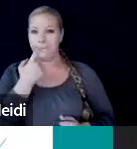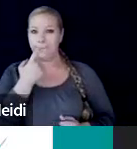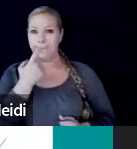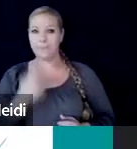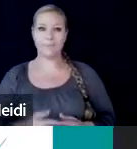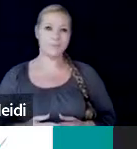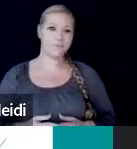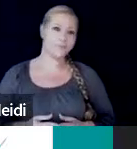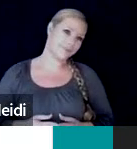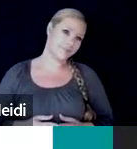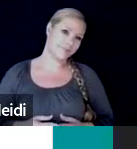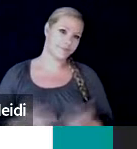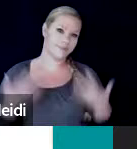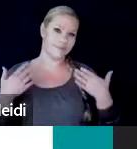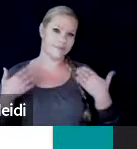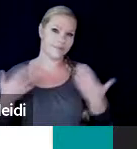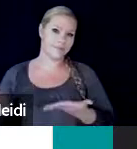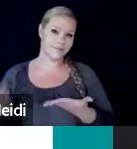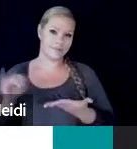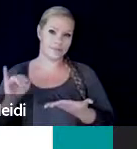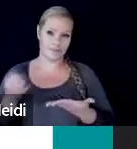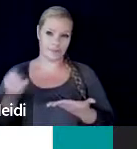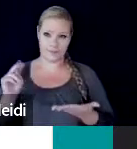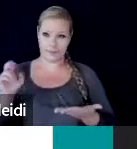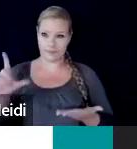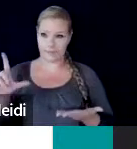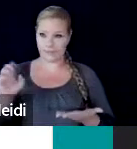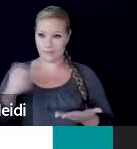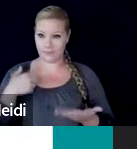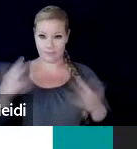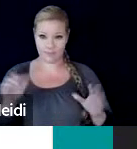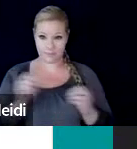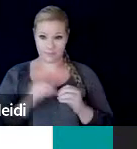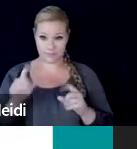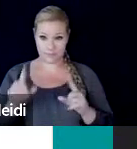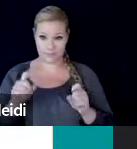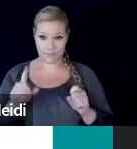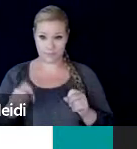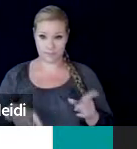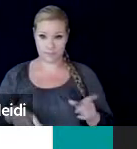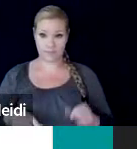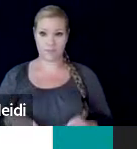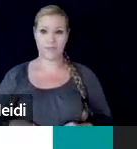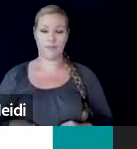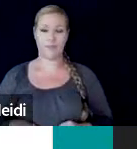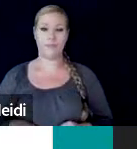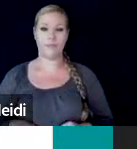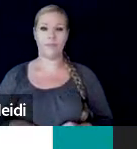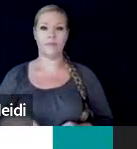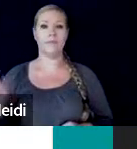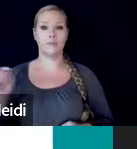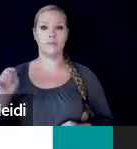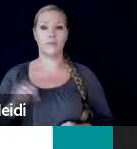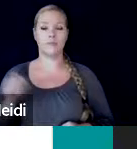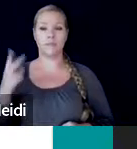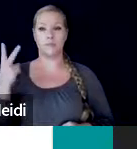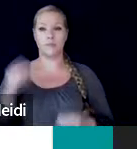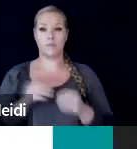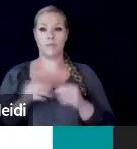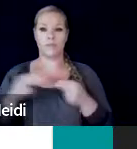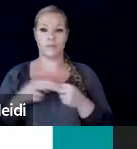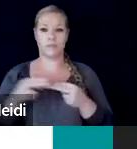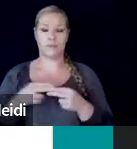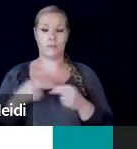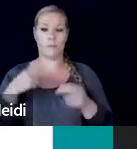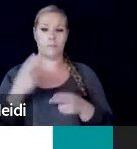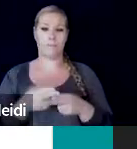Whew. There you go, Johnell. I'm done unless there's some other questions. Well, there's just 2 slides, and I'll quickly just mention these, Johnell,